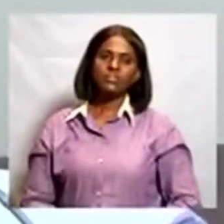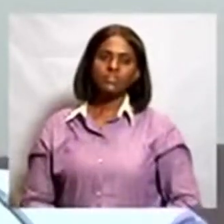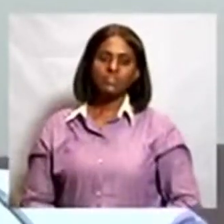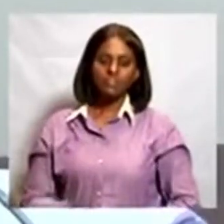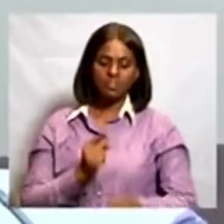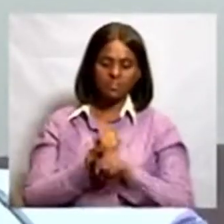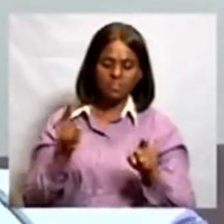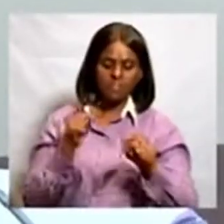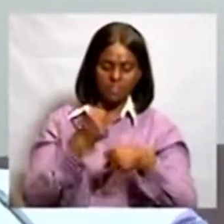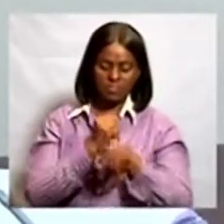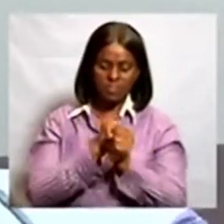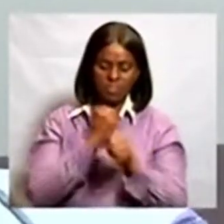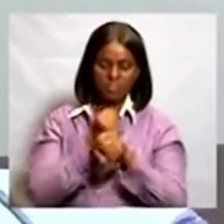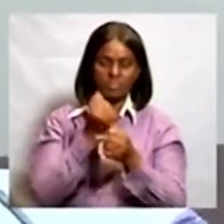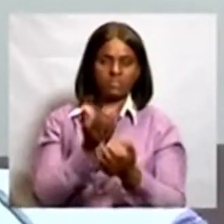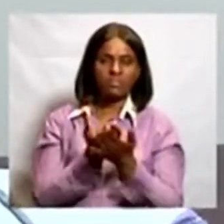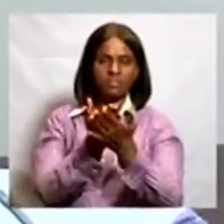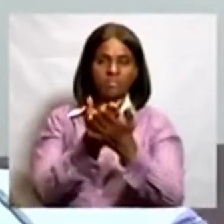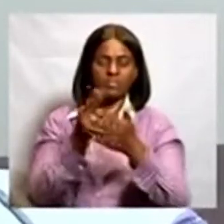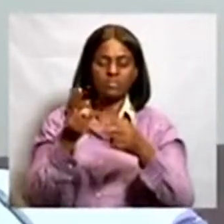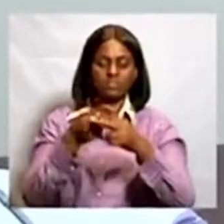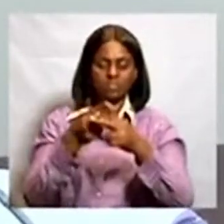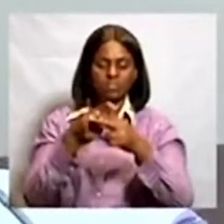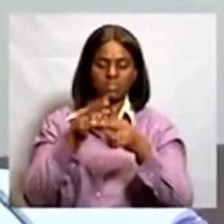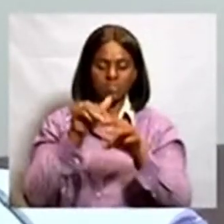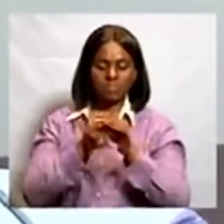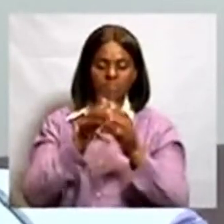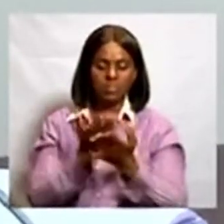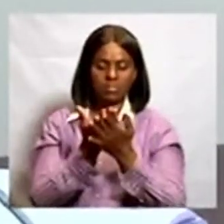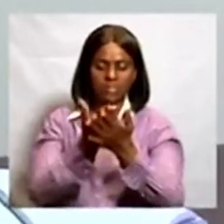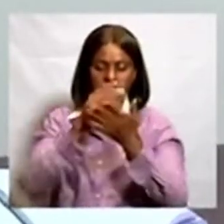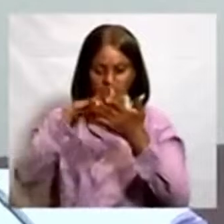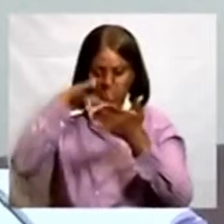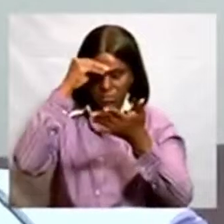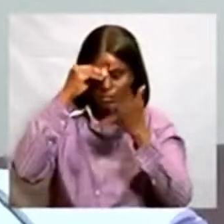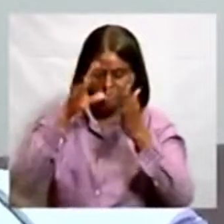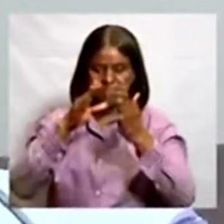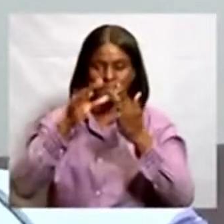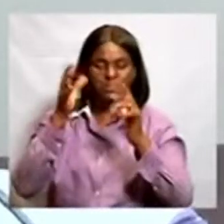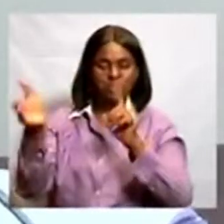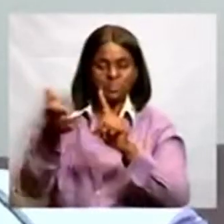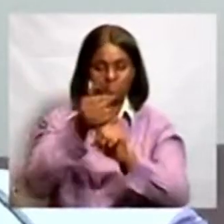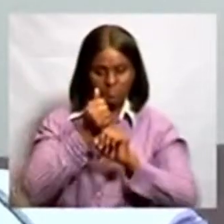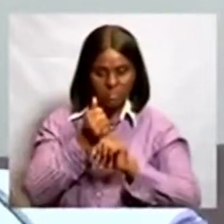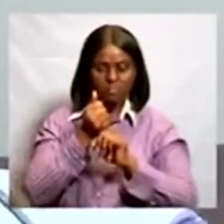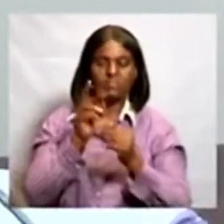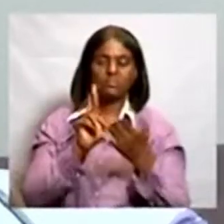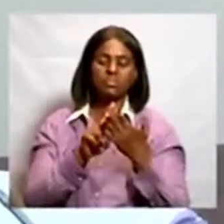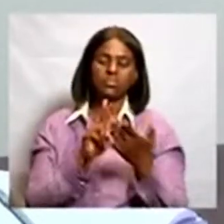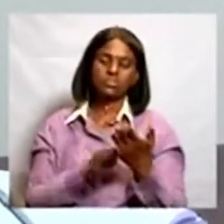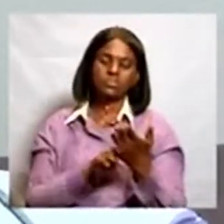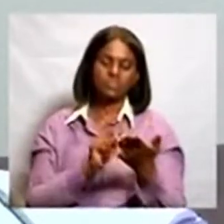just make a submission briefly on the submission of learner achievement records,